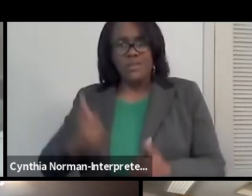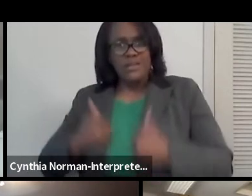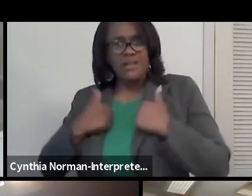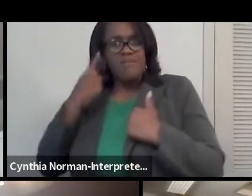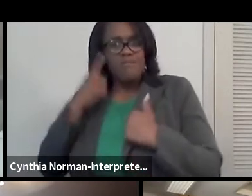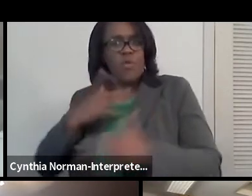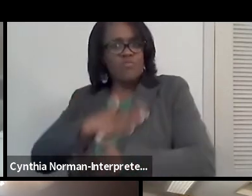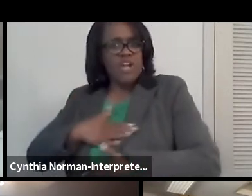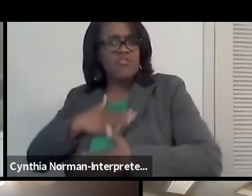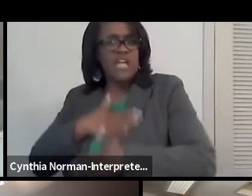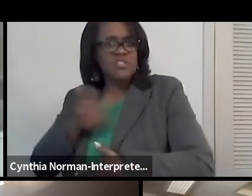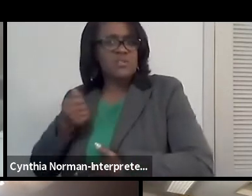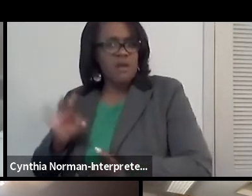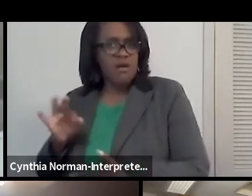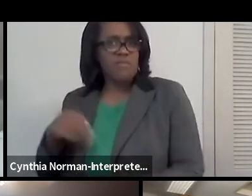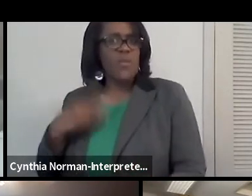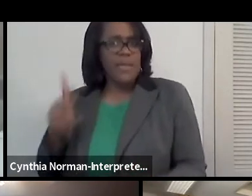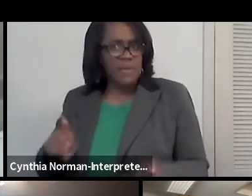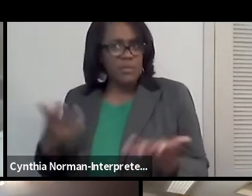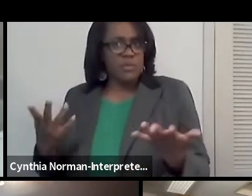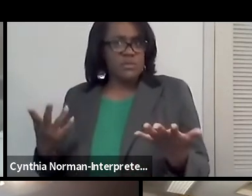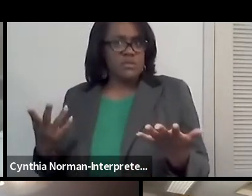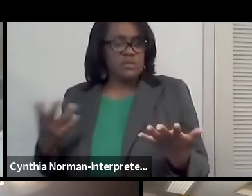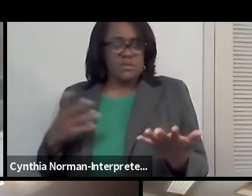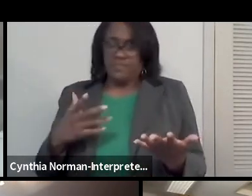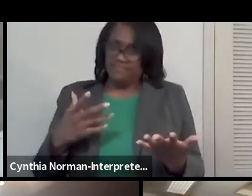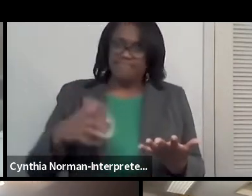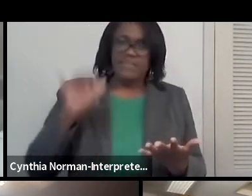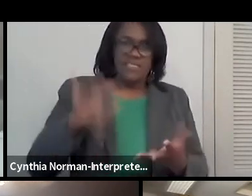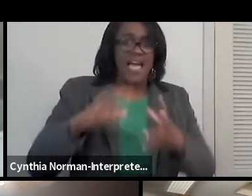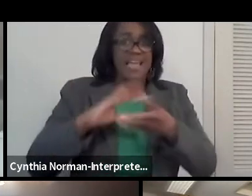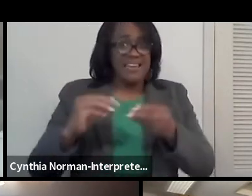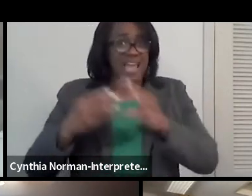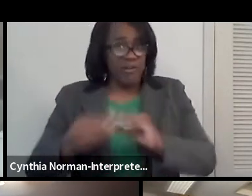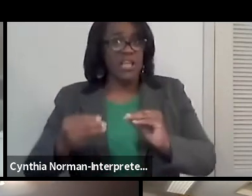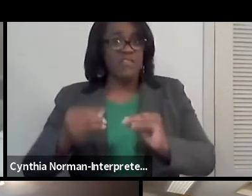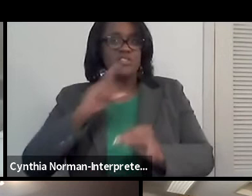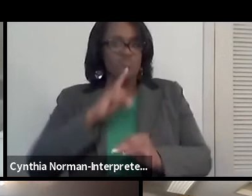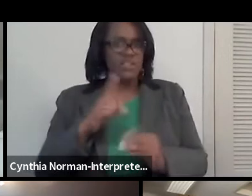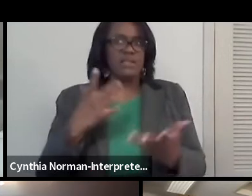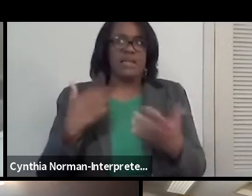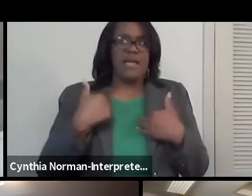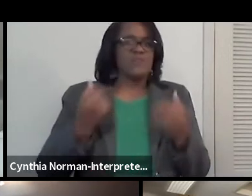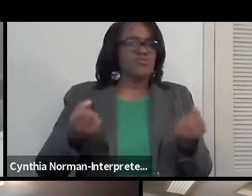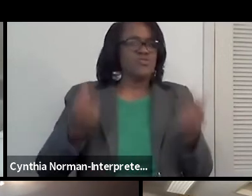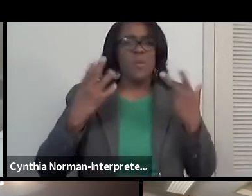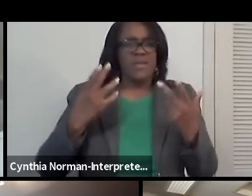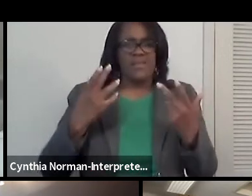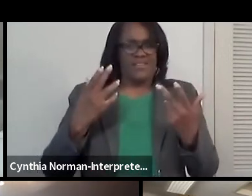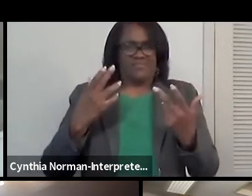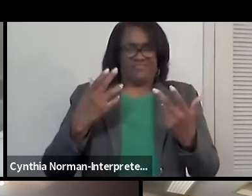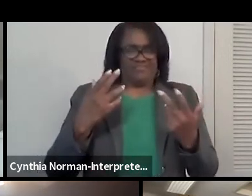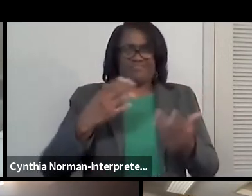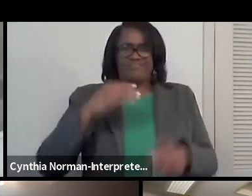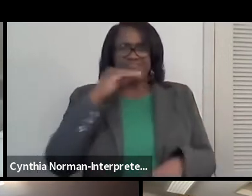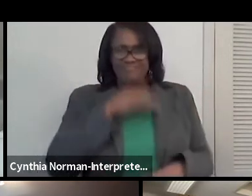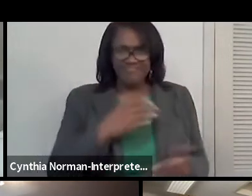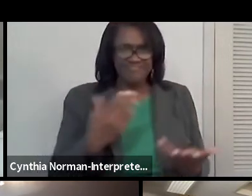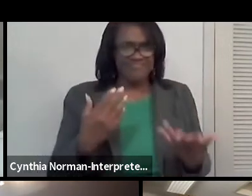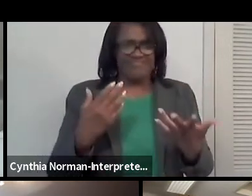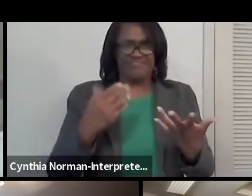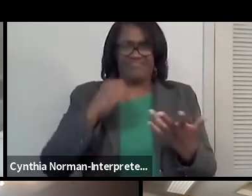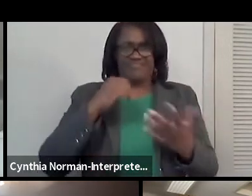recreation of white men. And that particular narrative has been fraught with so many inconsistencies and falsehoods, but also